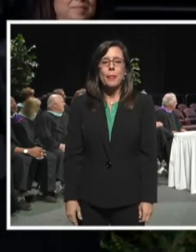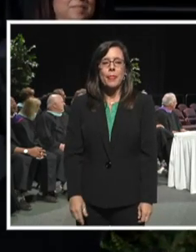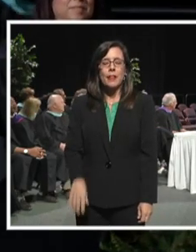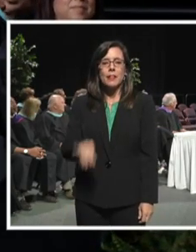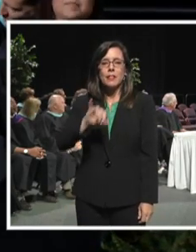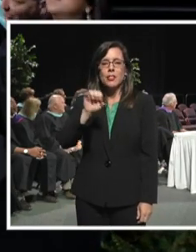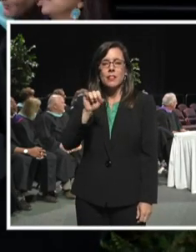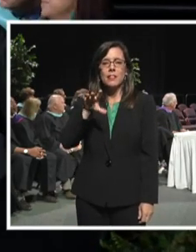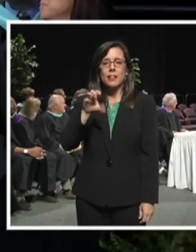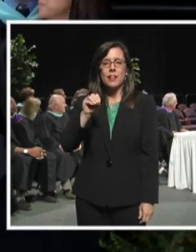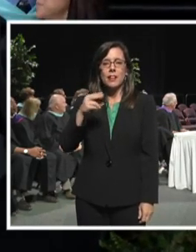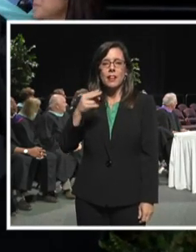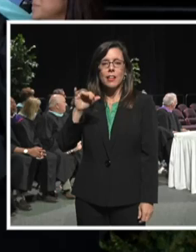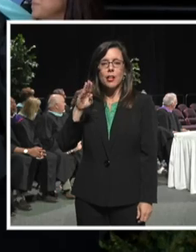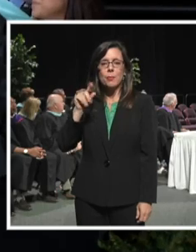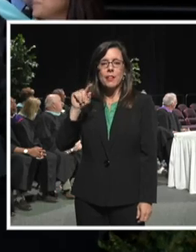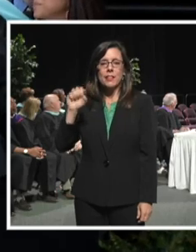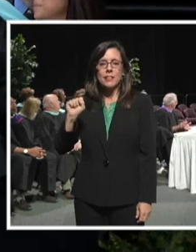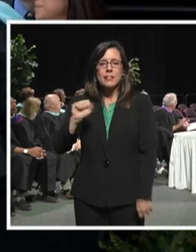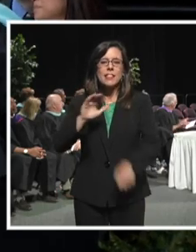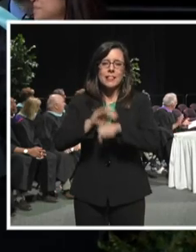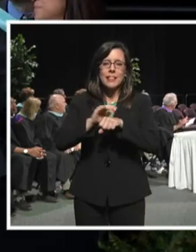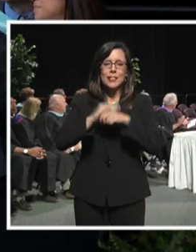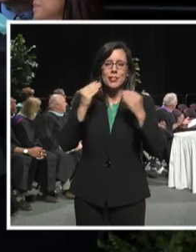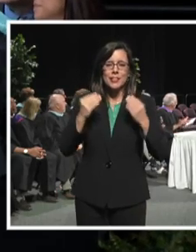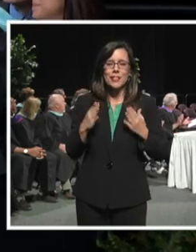Miss Jessica Hibbets, English teacher.